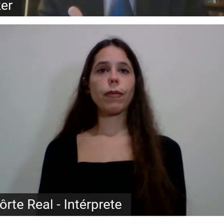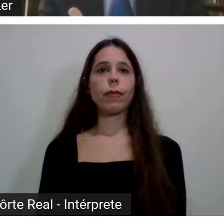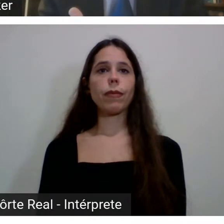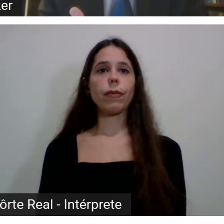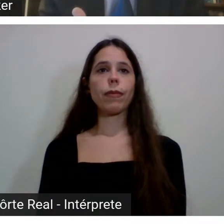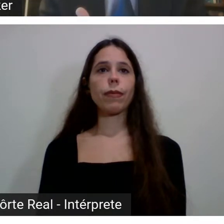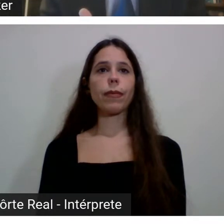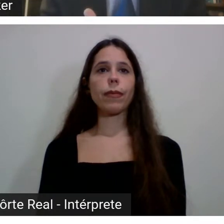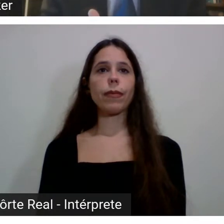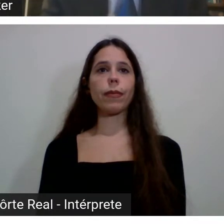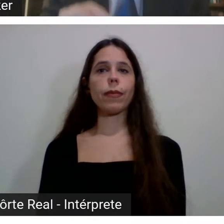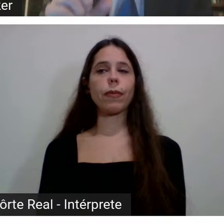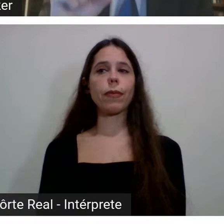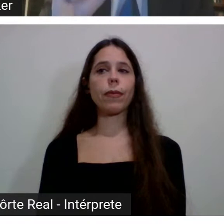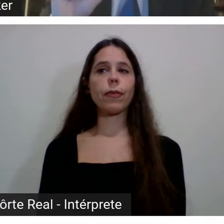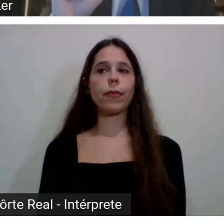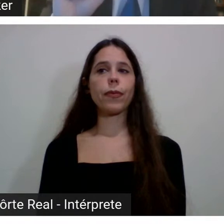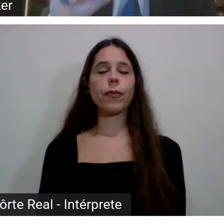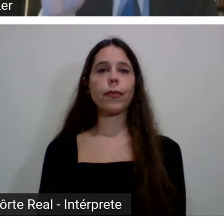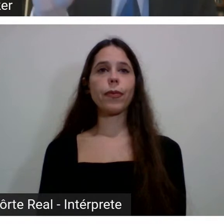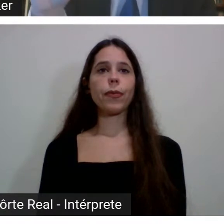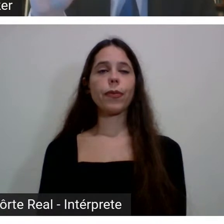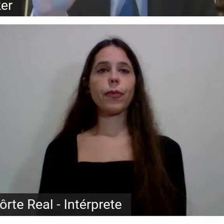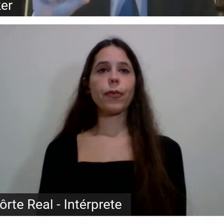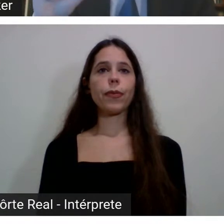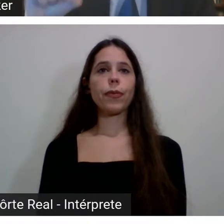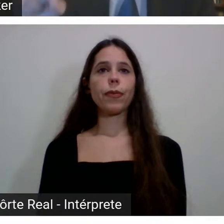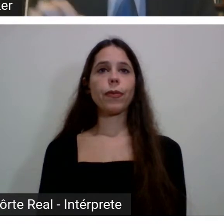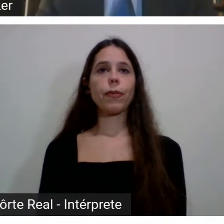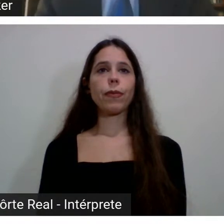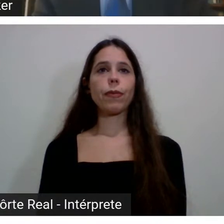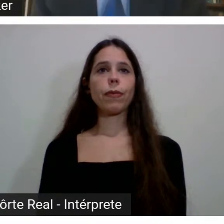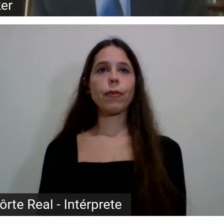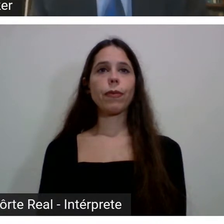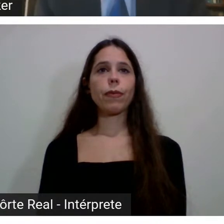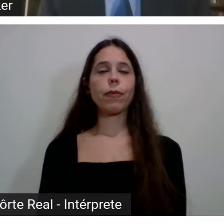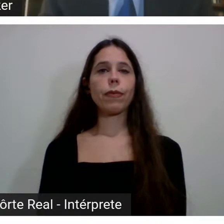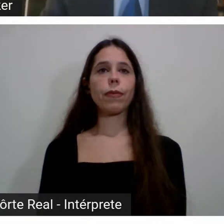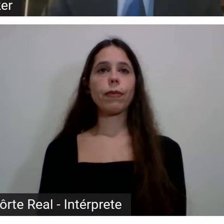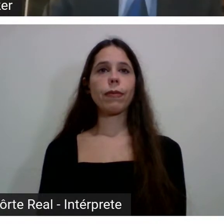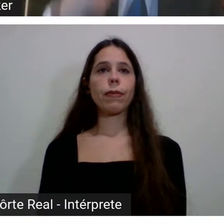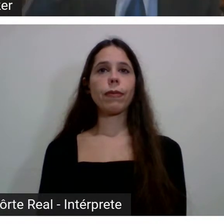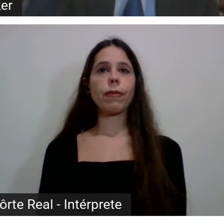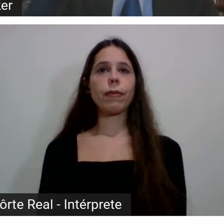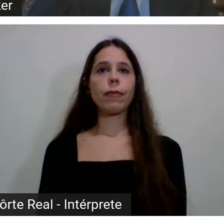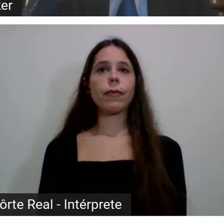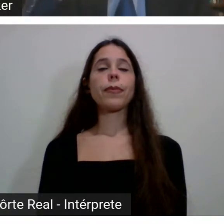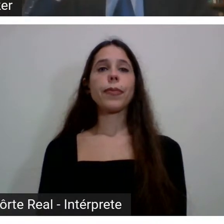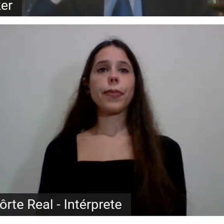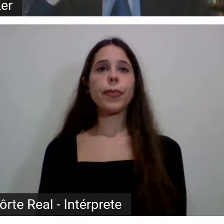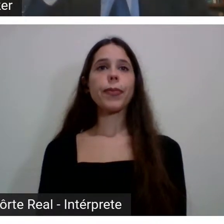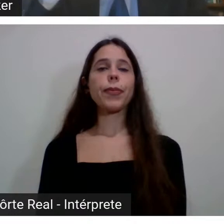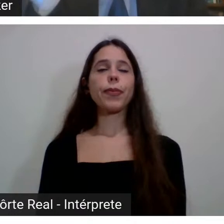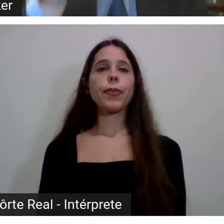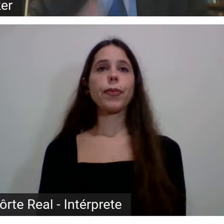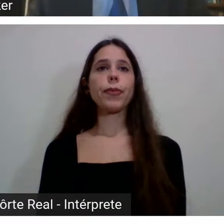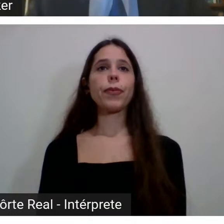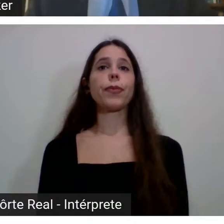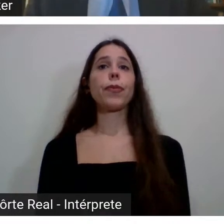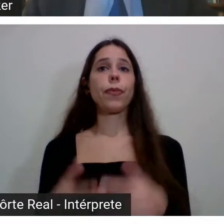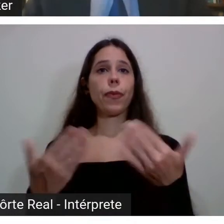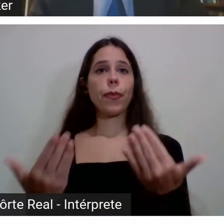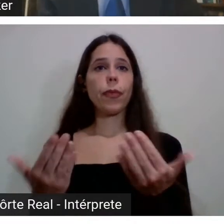certainly above and beyond test scores in math and reading. Uhum. Eles dizem